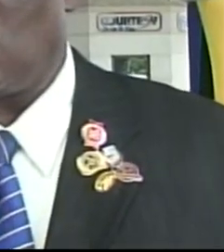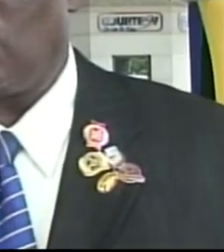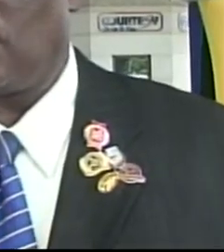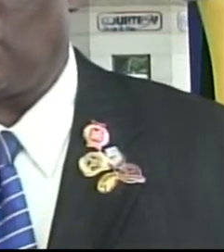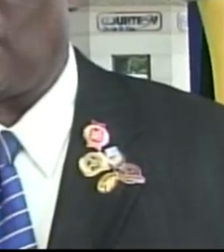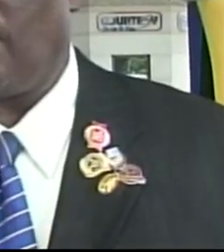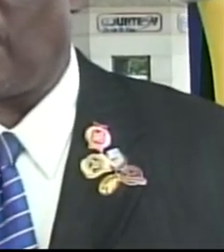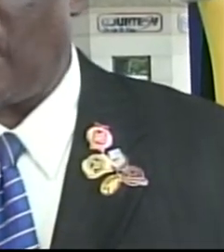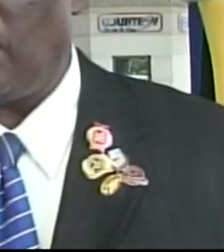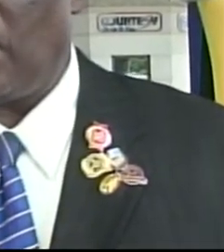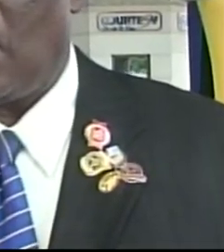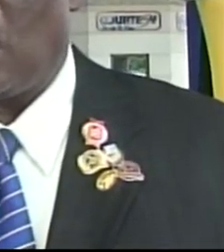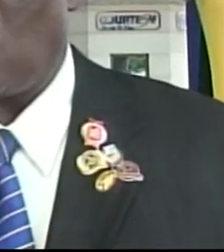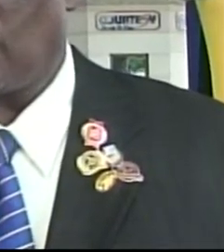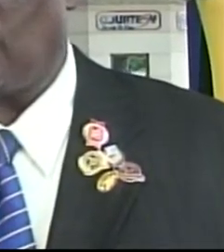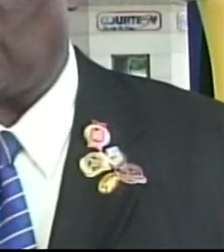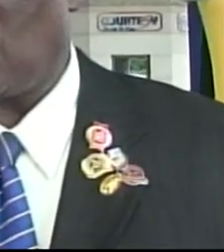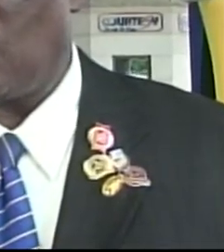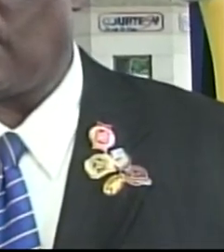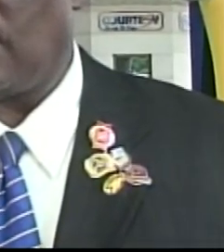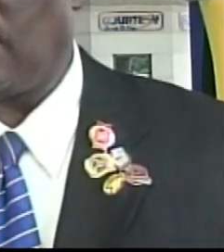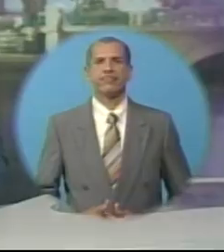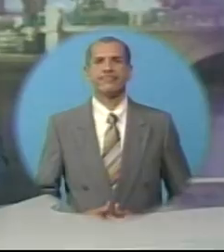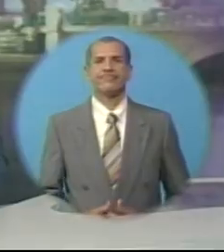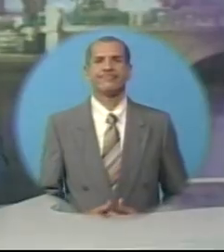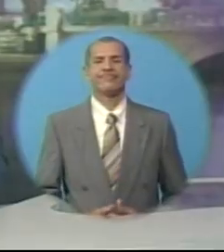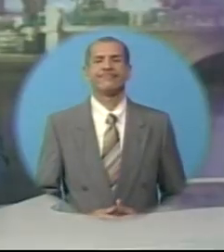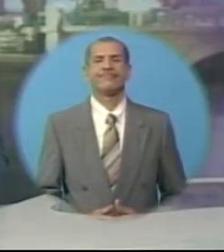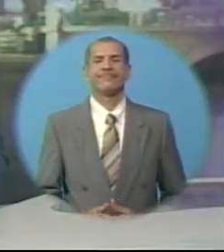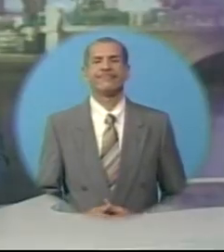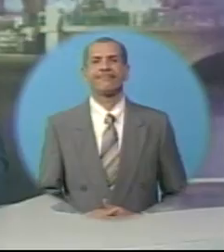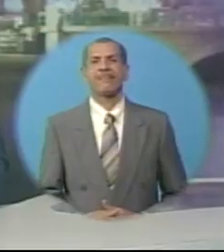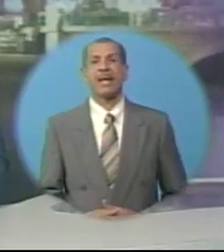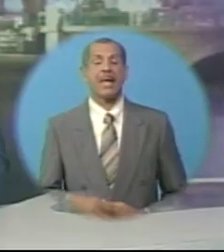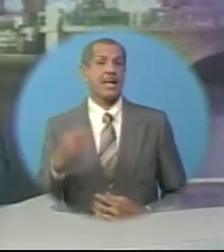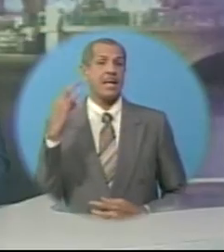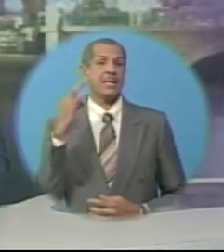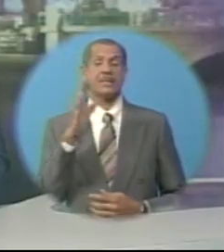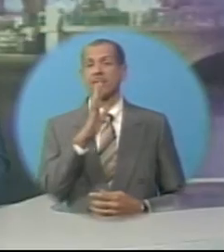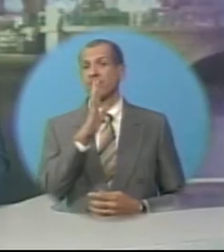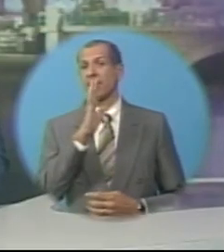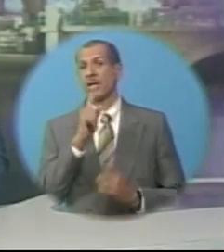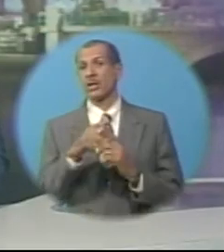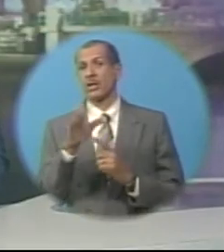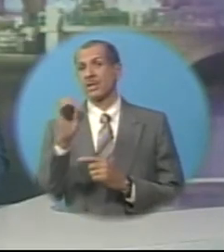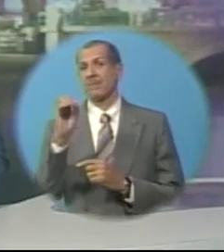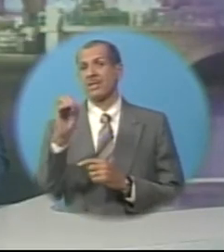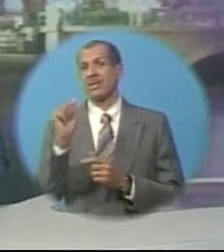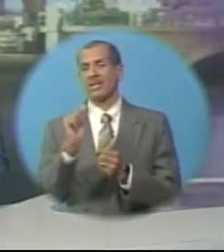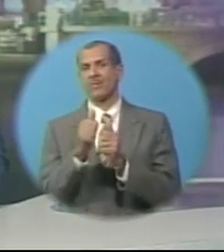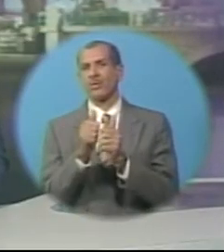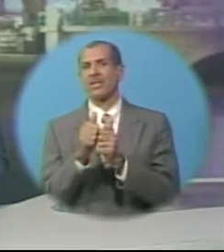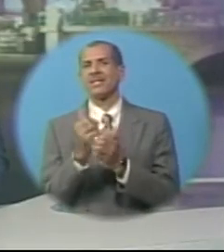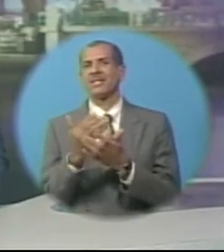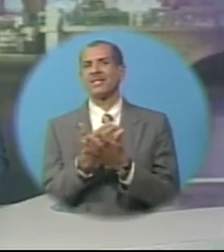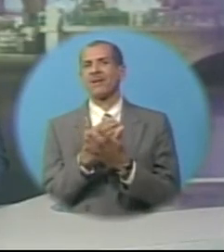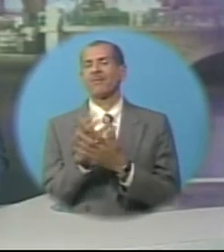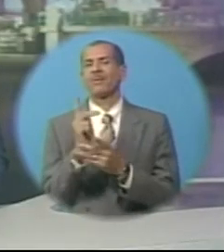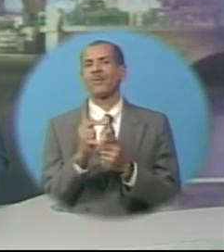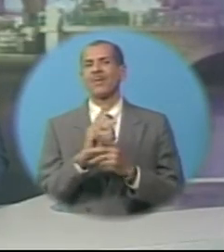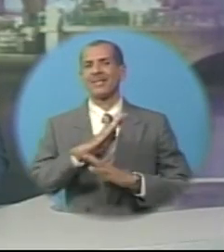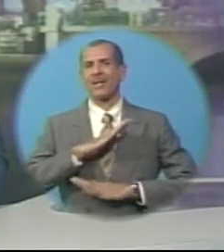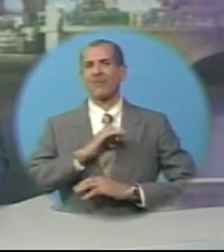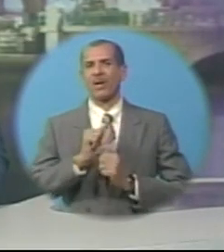most goals we have ever gotten. And speaking to CBC Sports, some of the seniors were satisfied with the overall